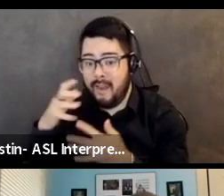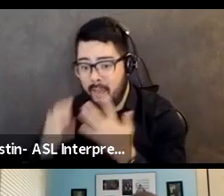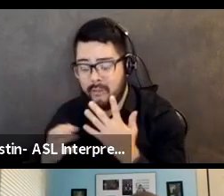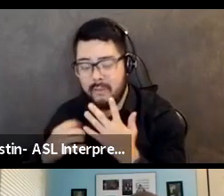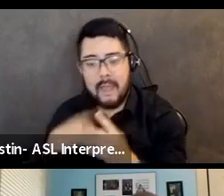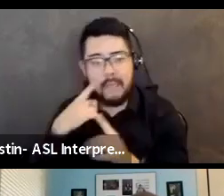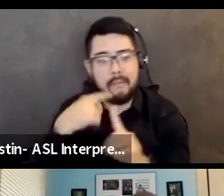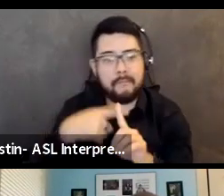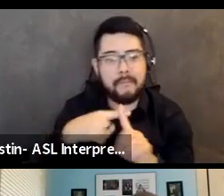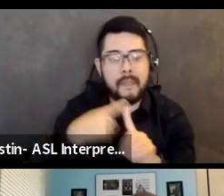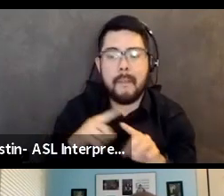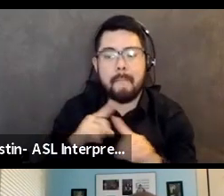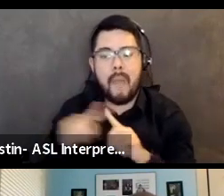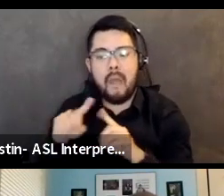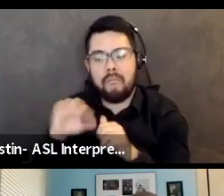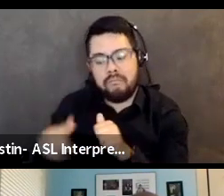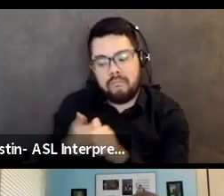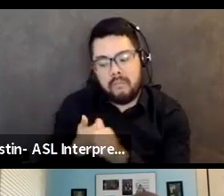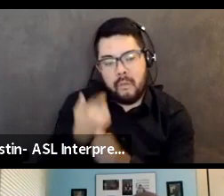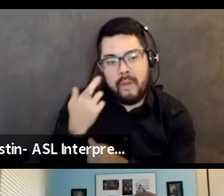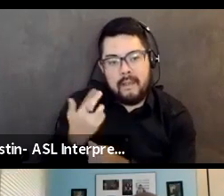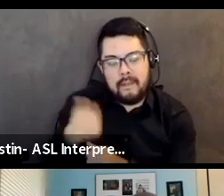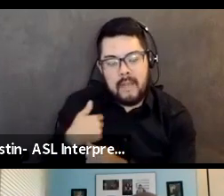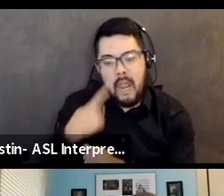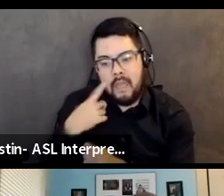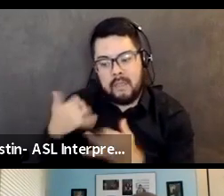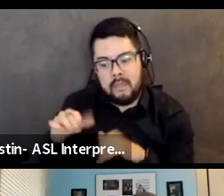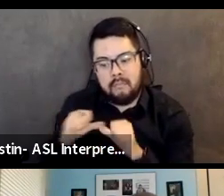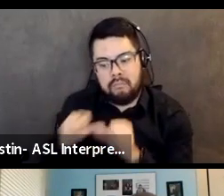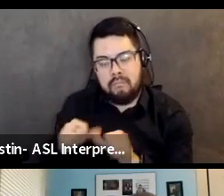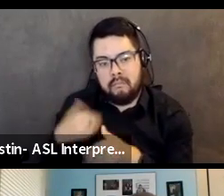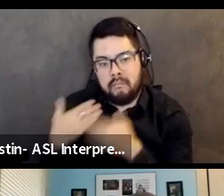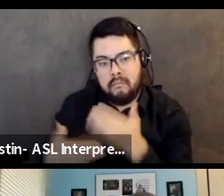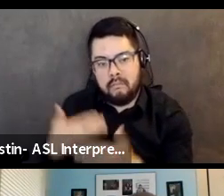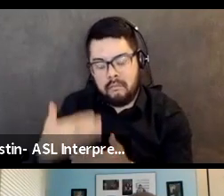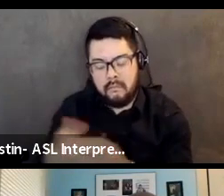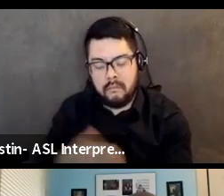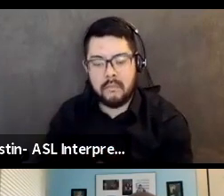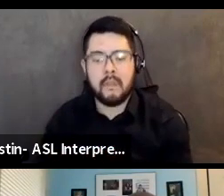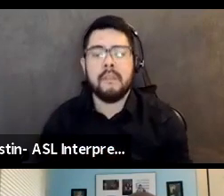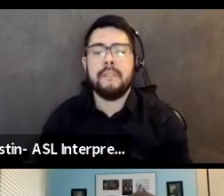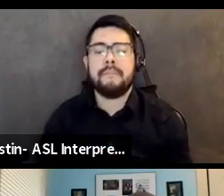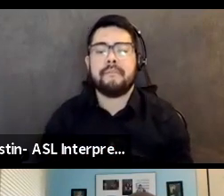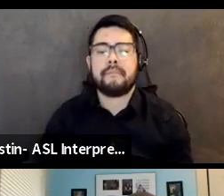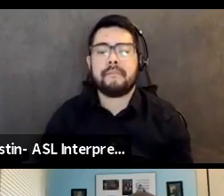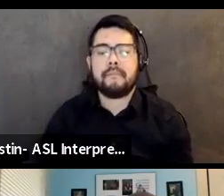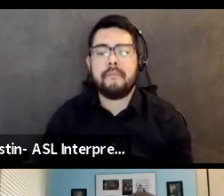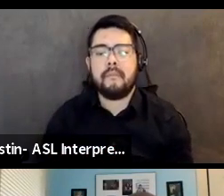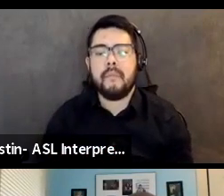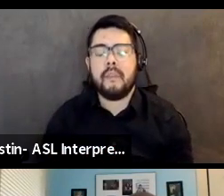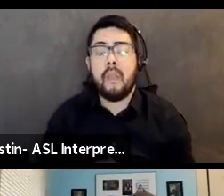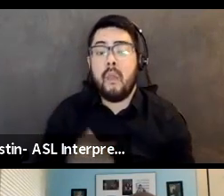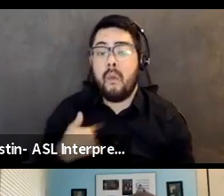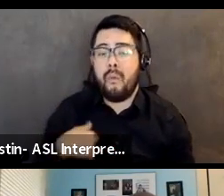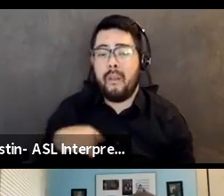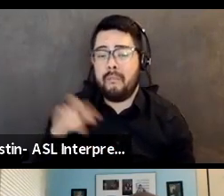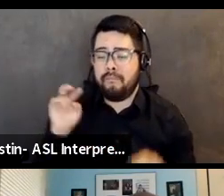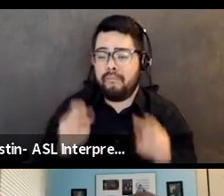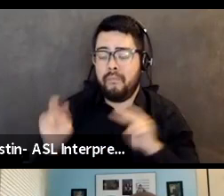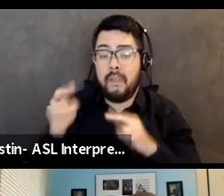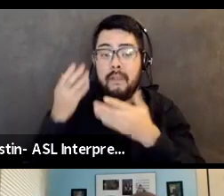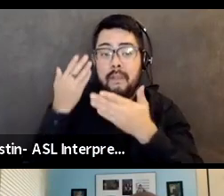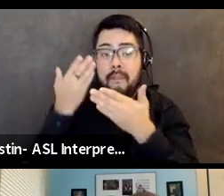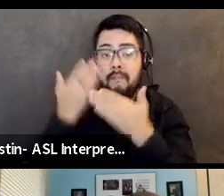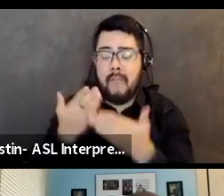removes the root cause as we see in seeing the the facts that there are students